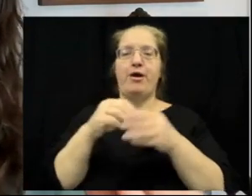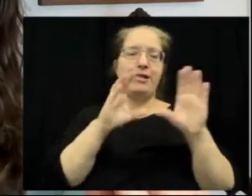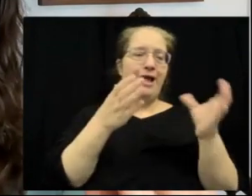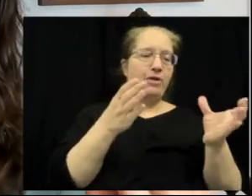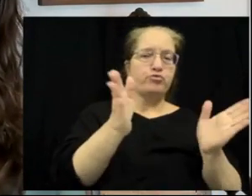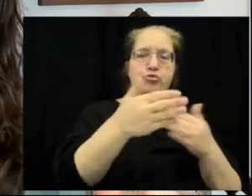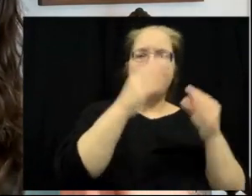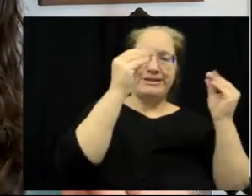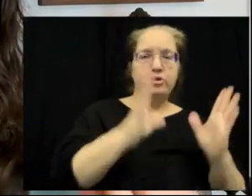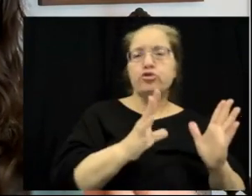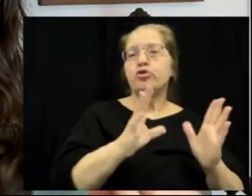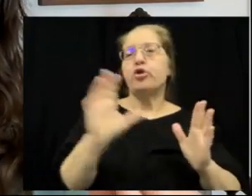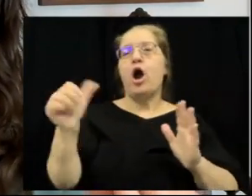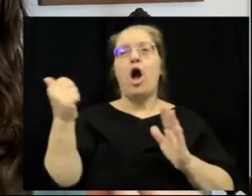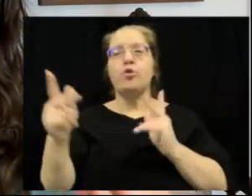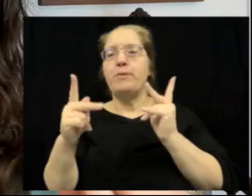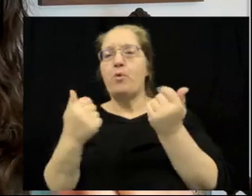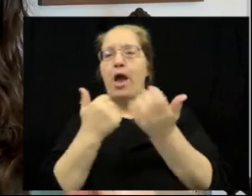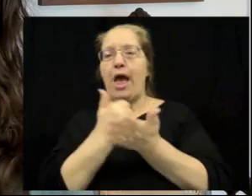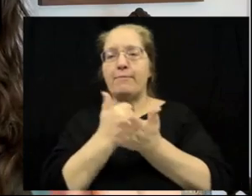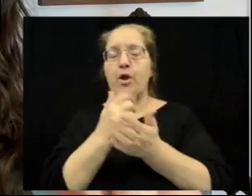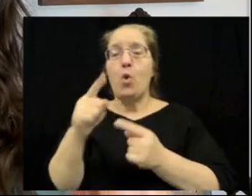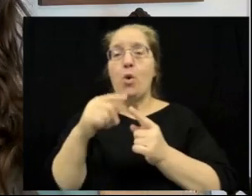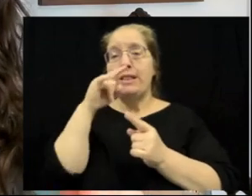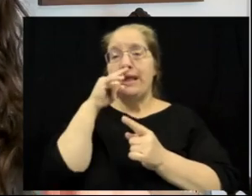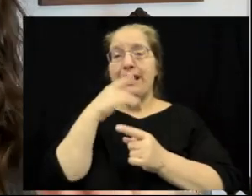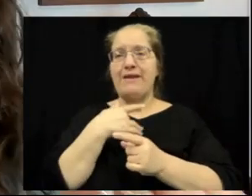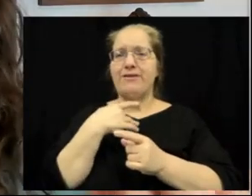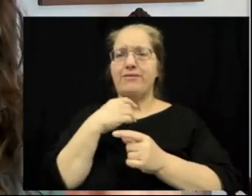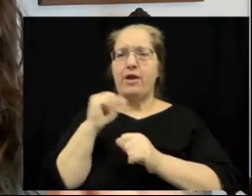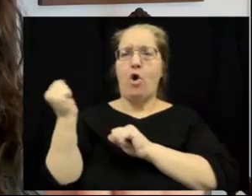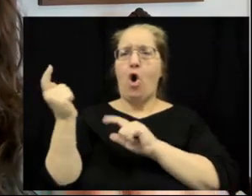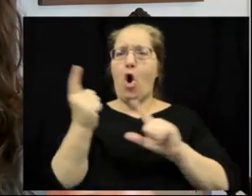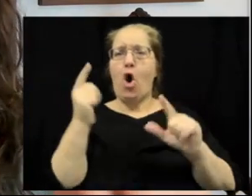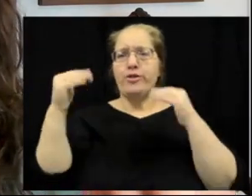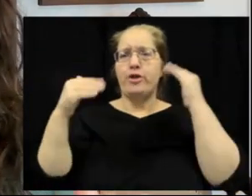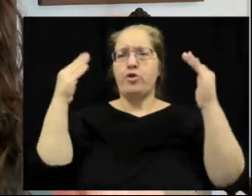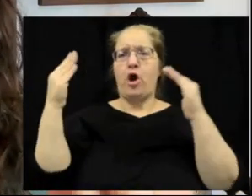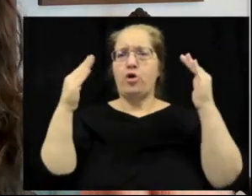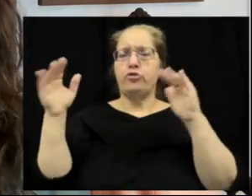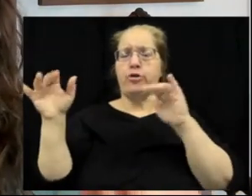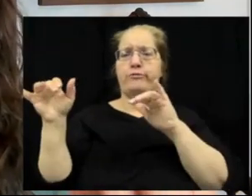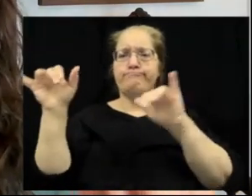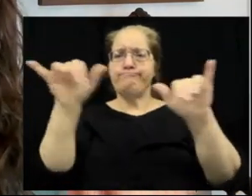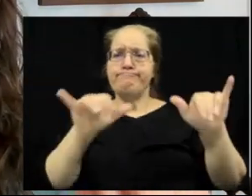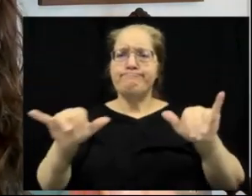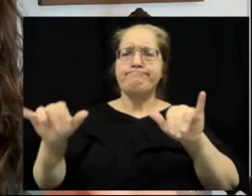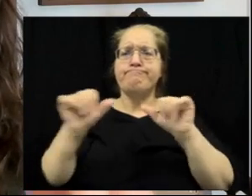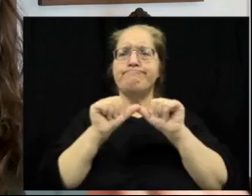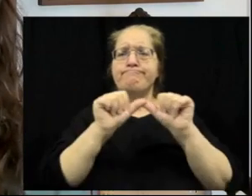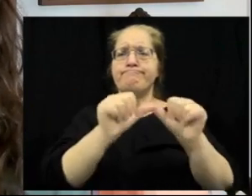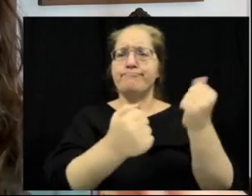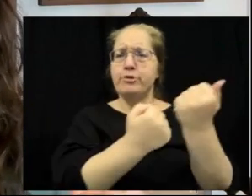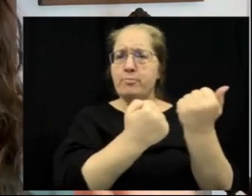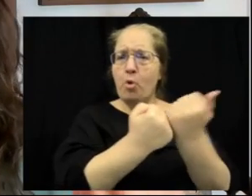teacher. When the child feels like everyone's on the same page and providing a layer of support, then it